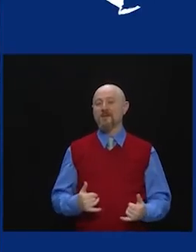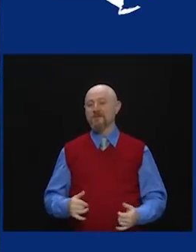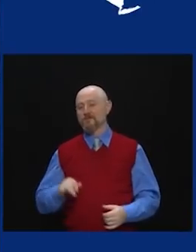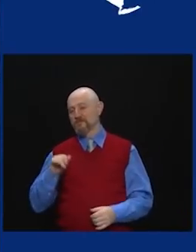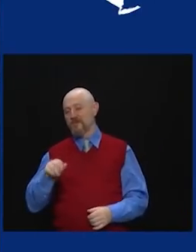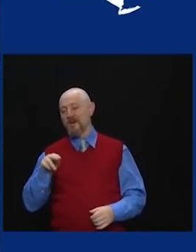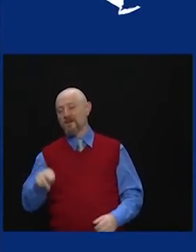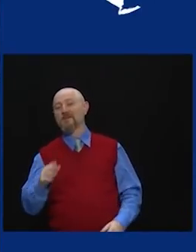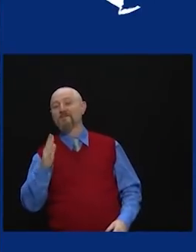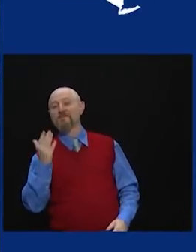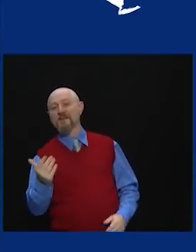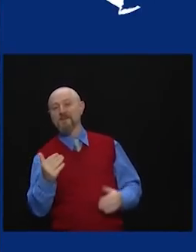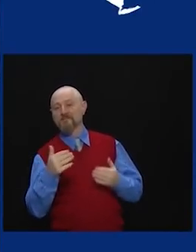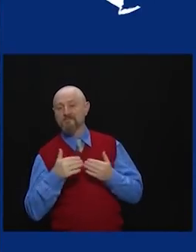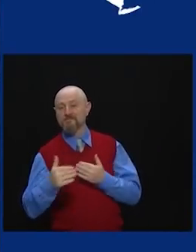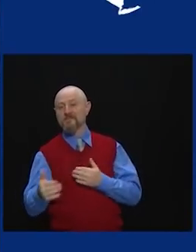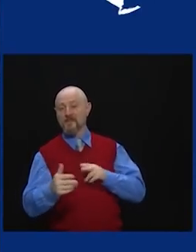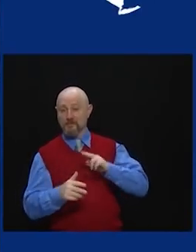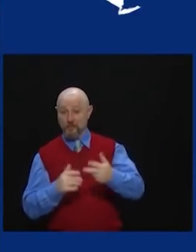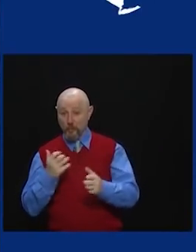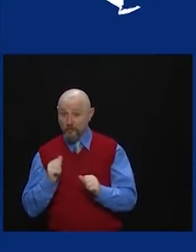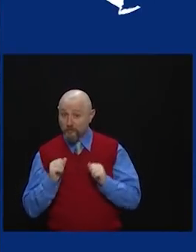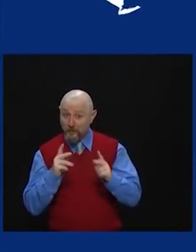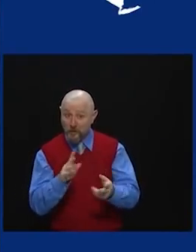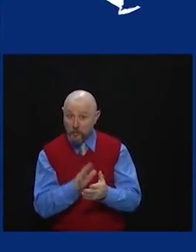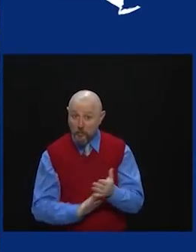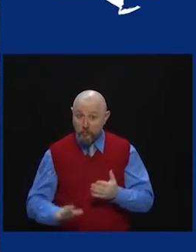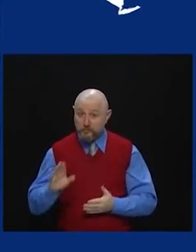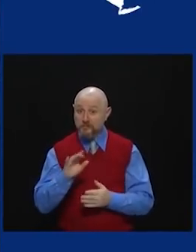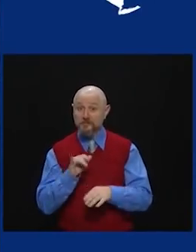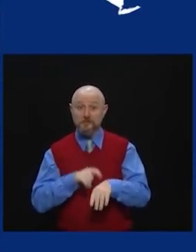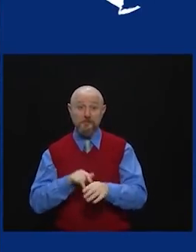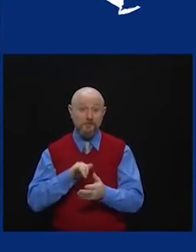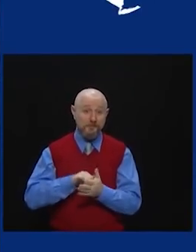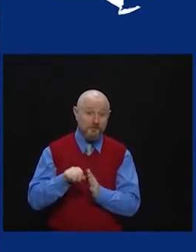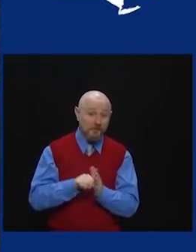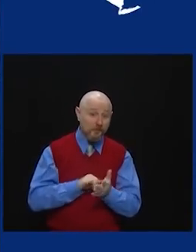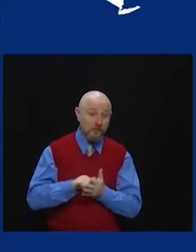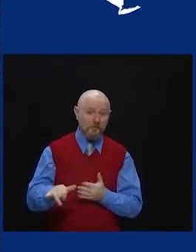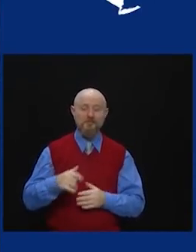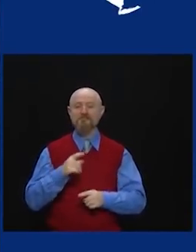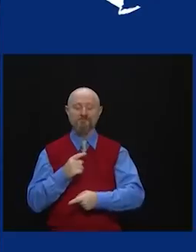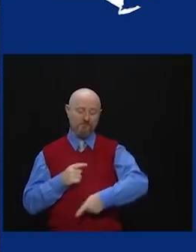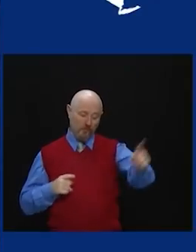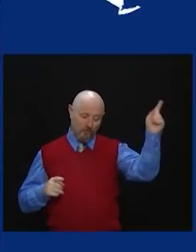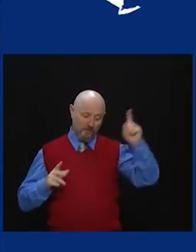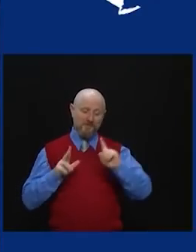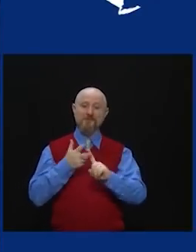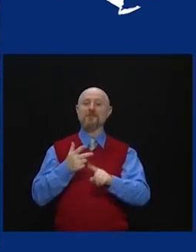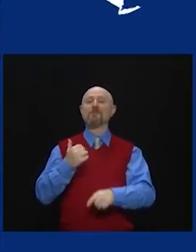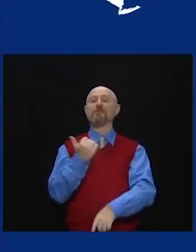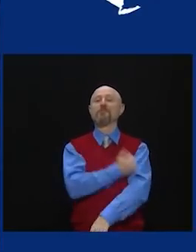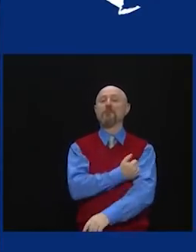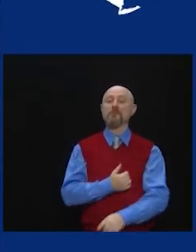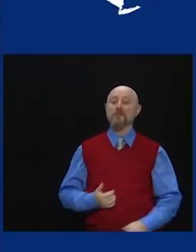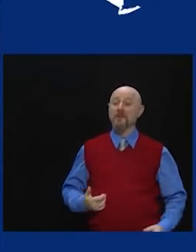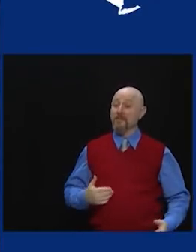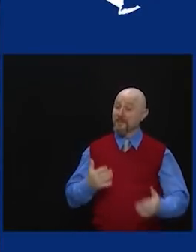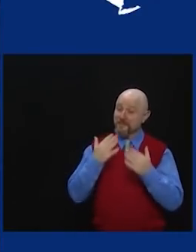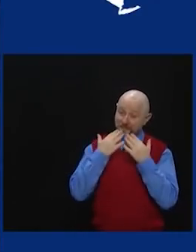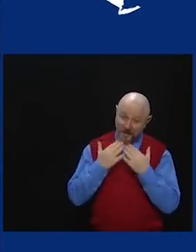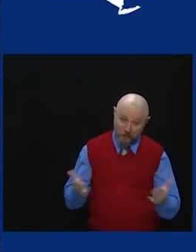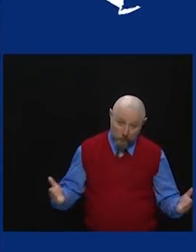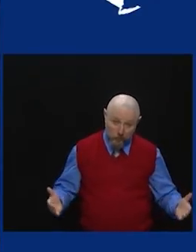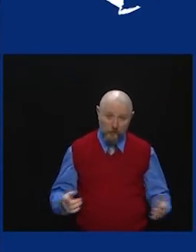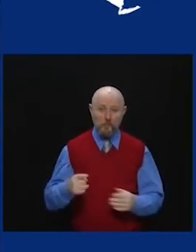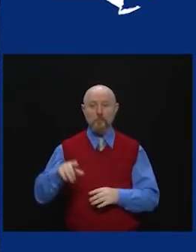boosted, go back to college in the state of New York. So thank you, everybody. I do want to thank the members of the media who tuned in or showed up in person today. It's